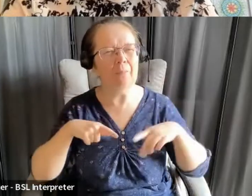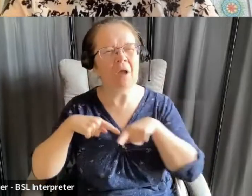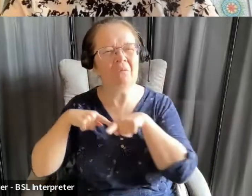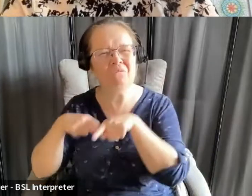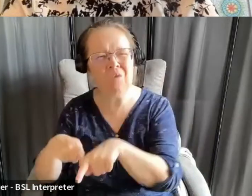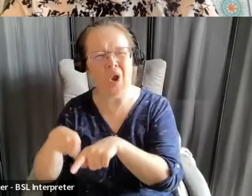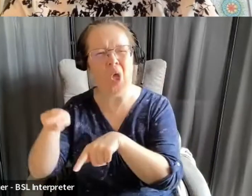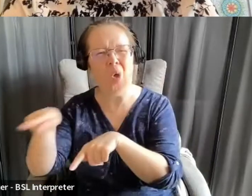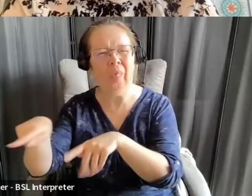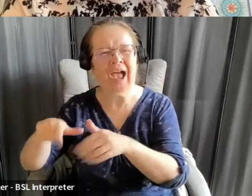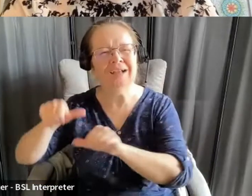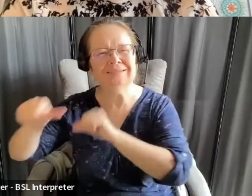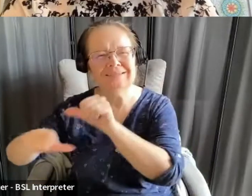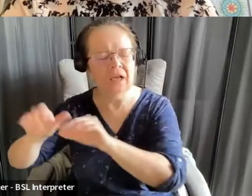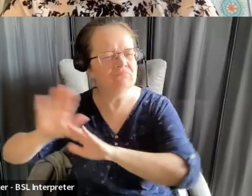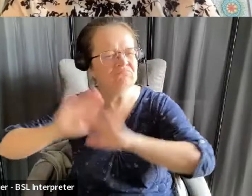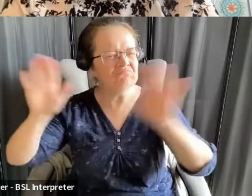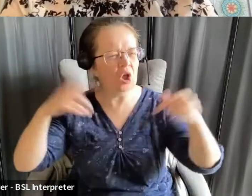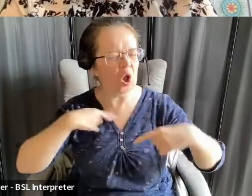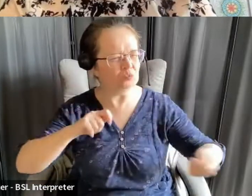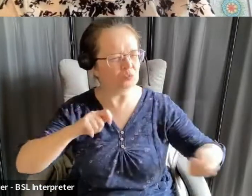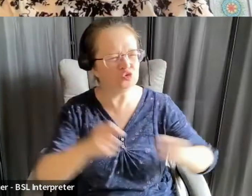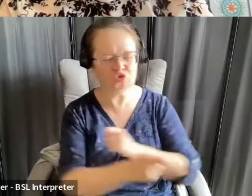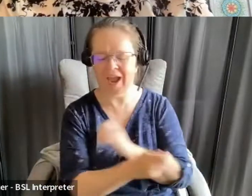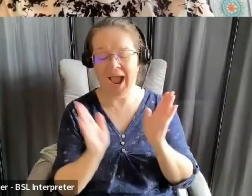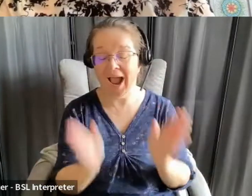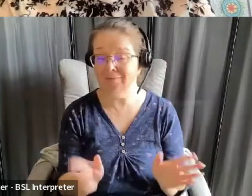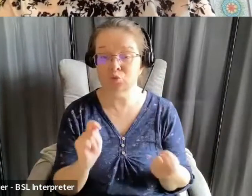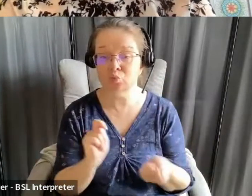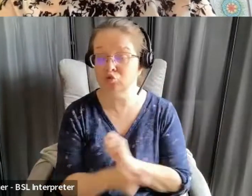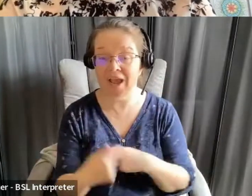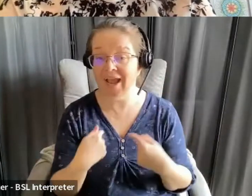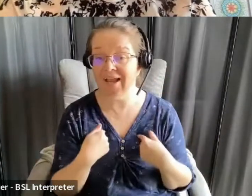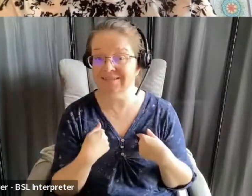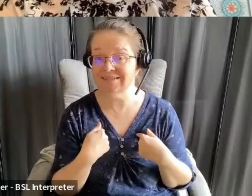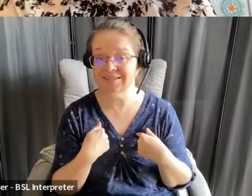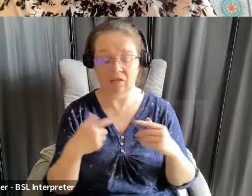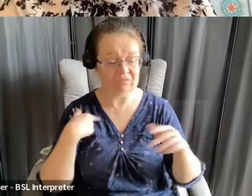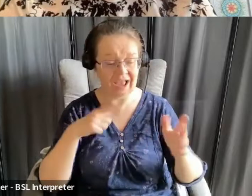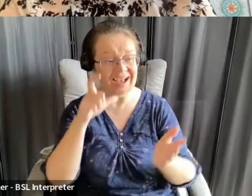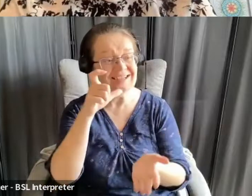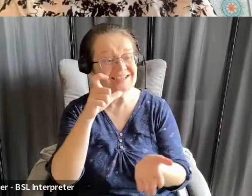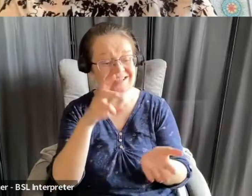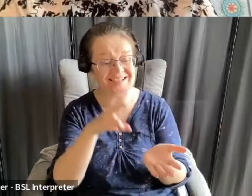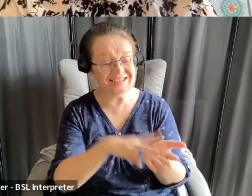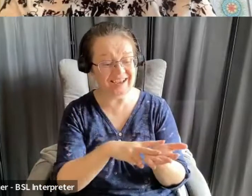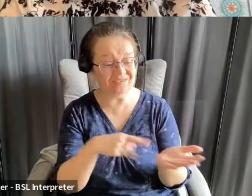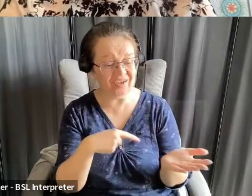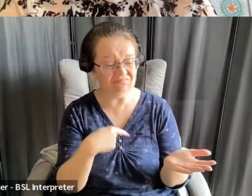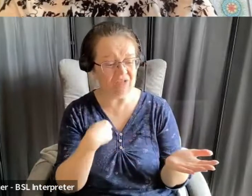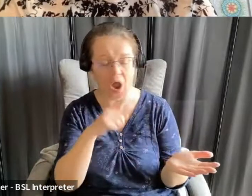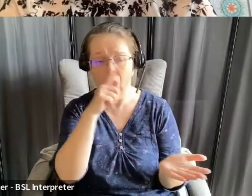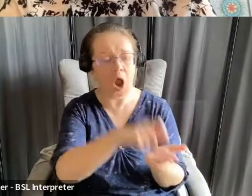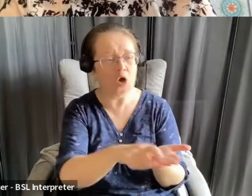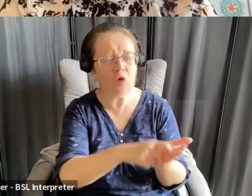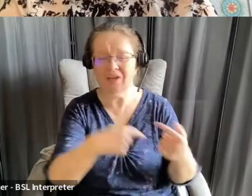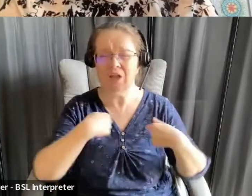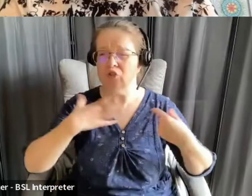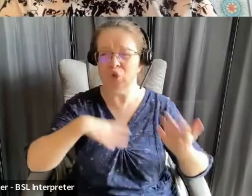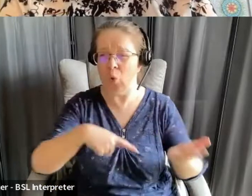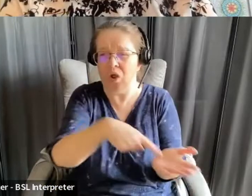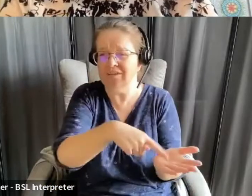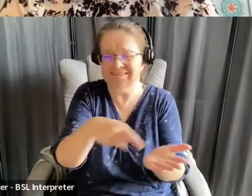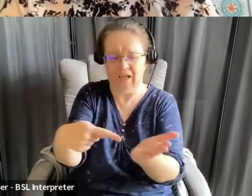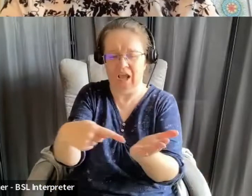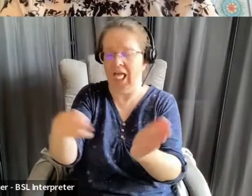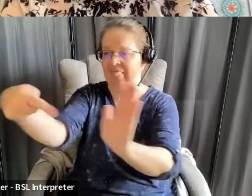got to change. And I just said to Rosa, I can't write a CV. I don't want to put myself out there on a